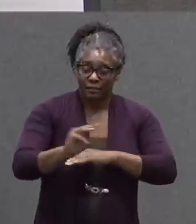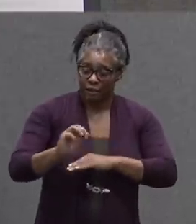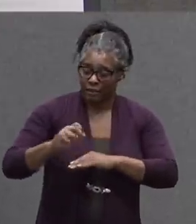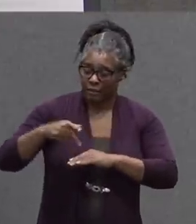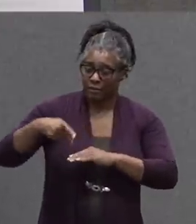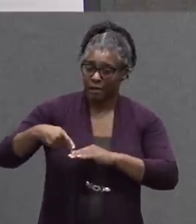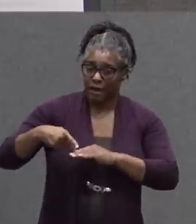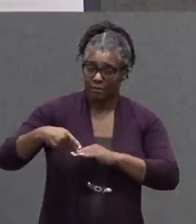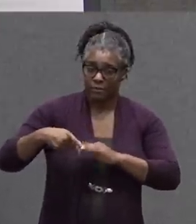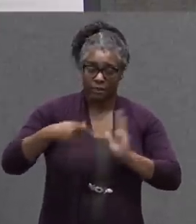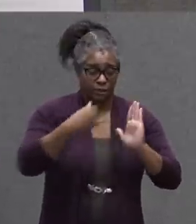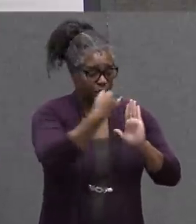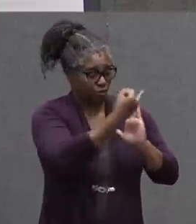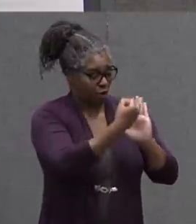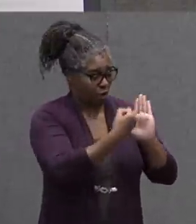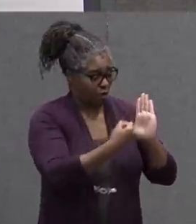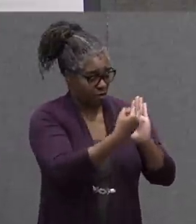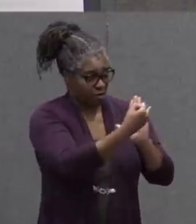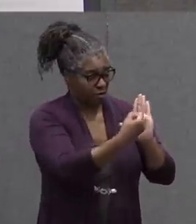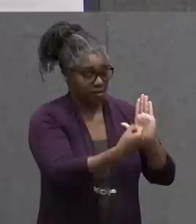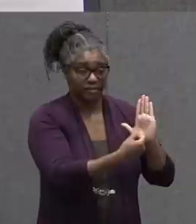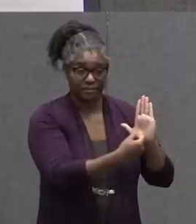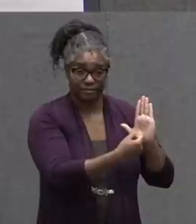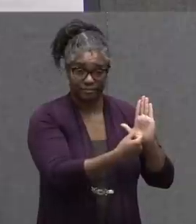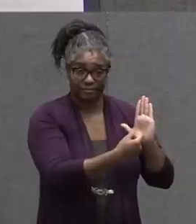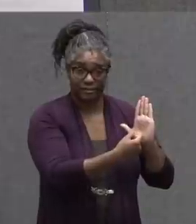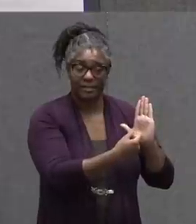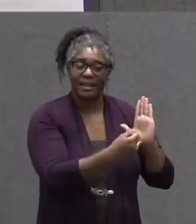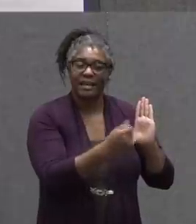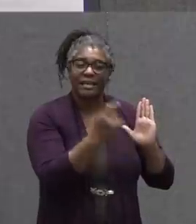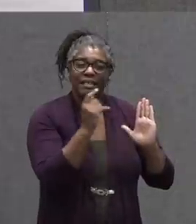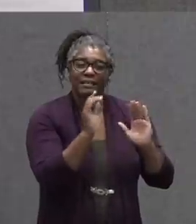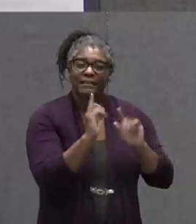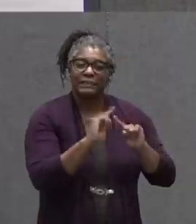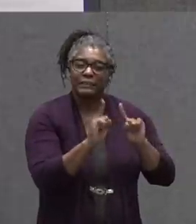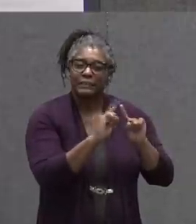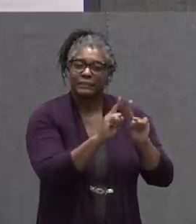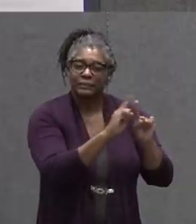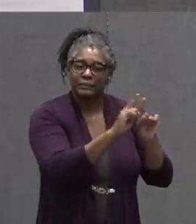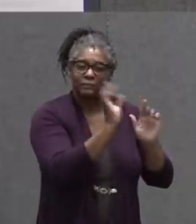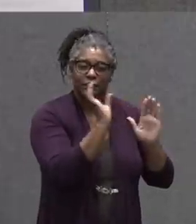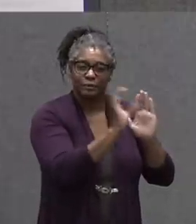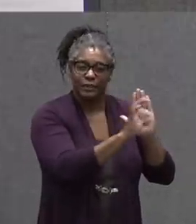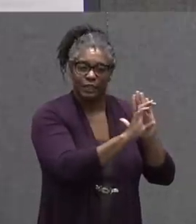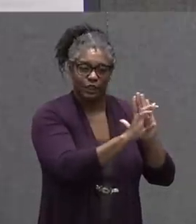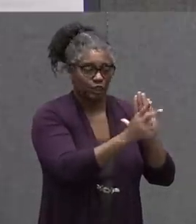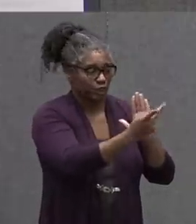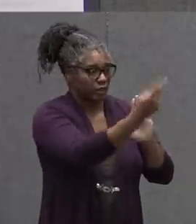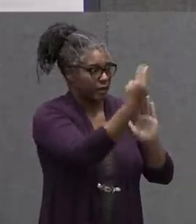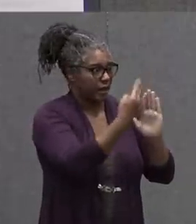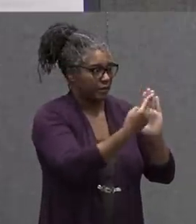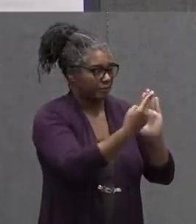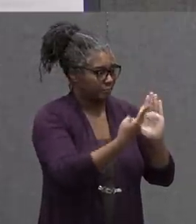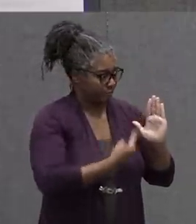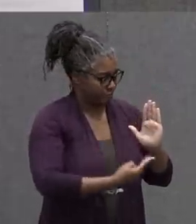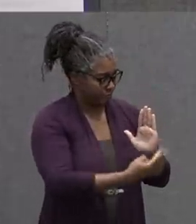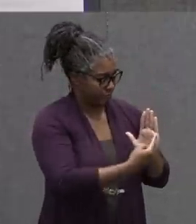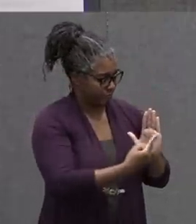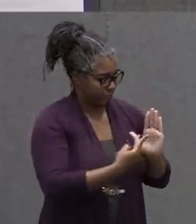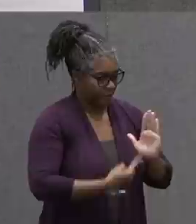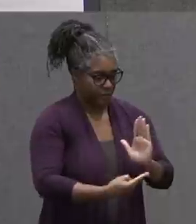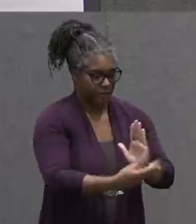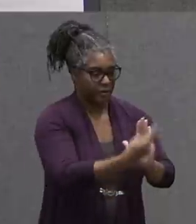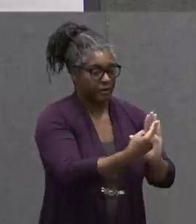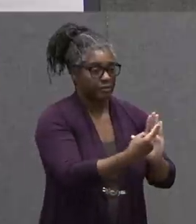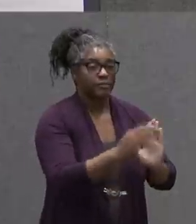cut out the pictures on your map, put them up in your house,